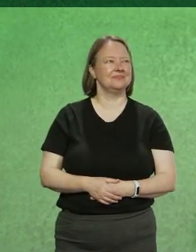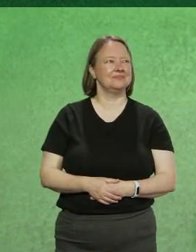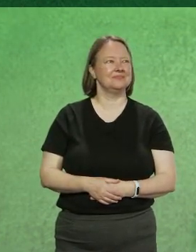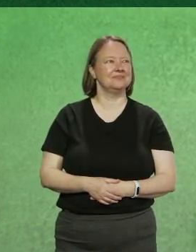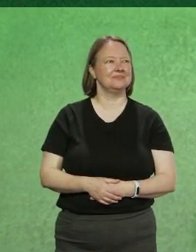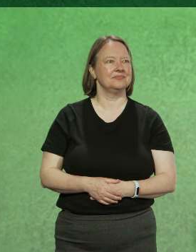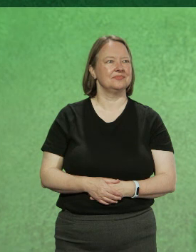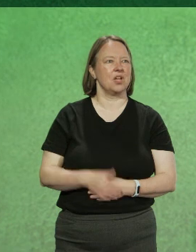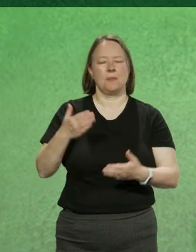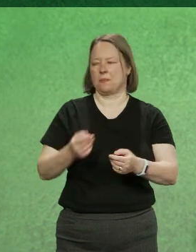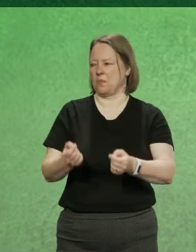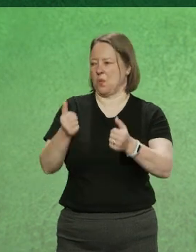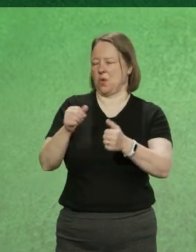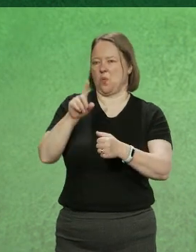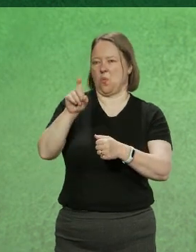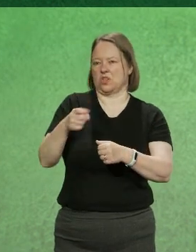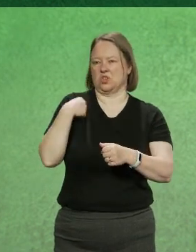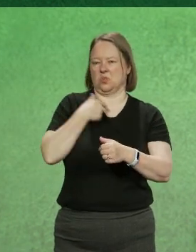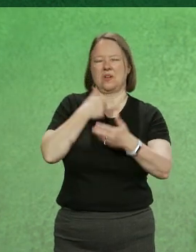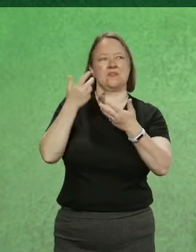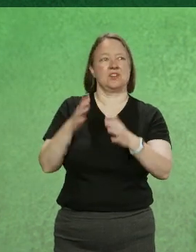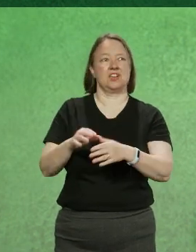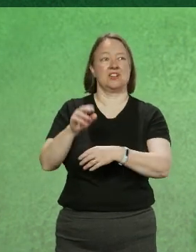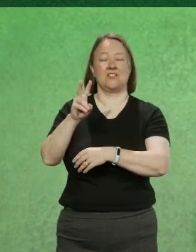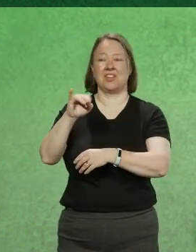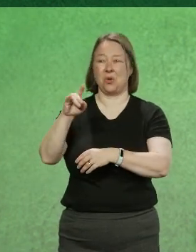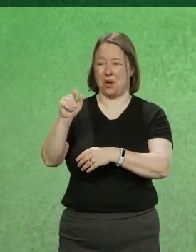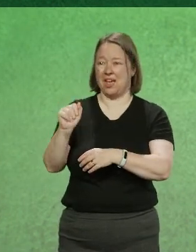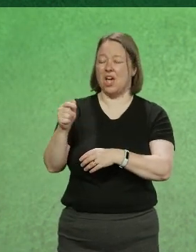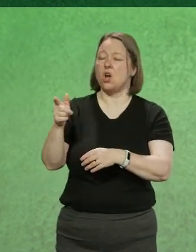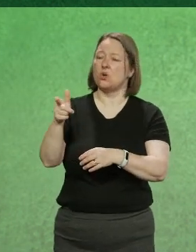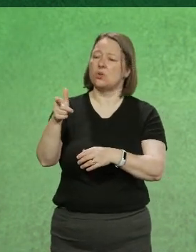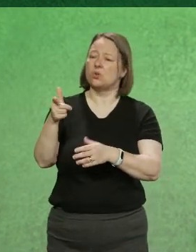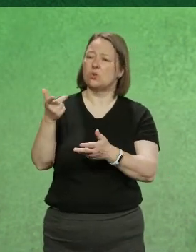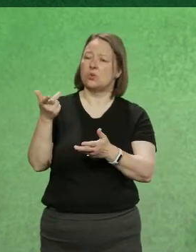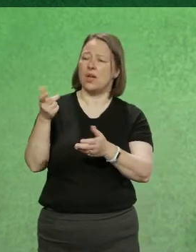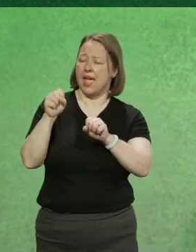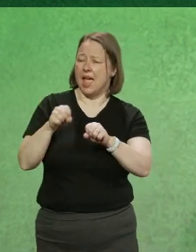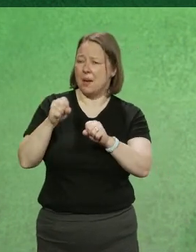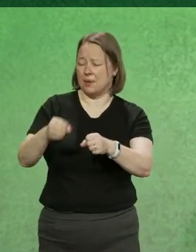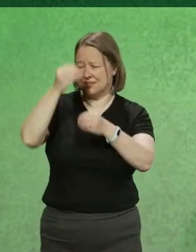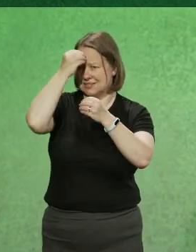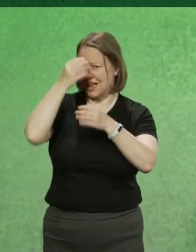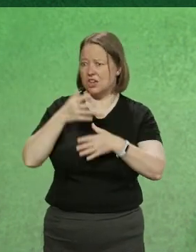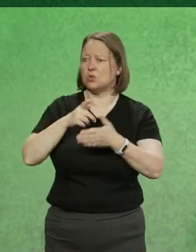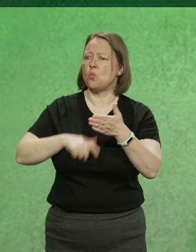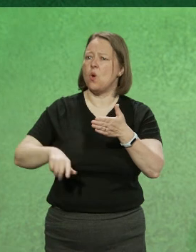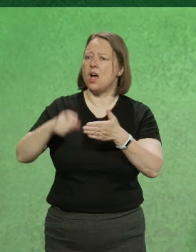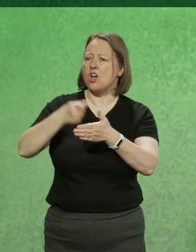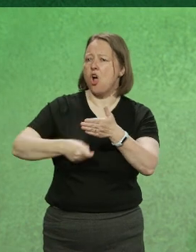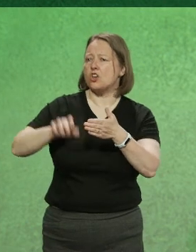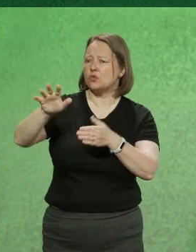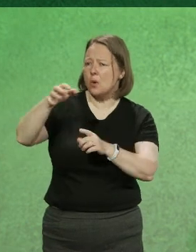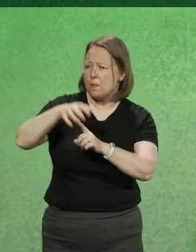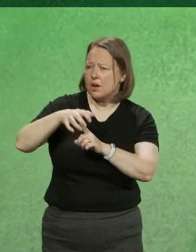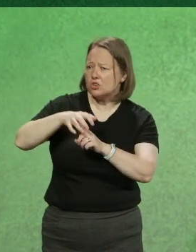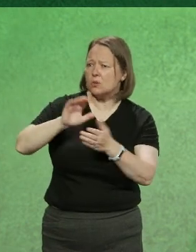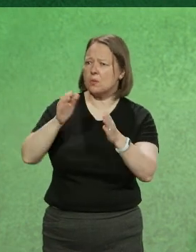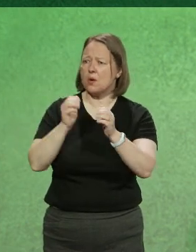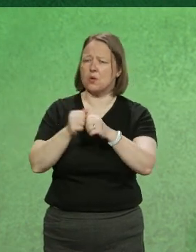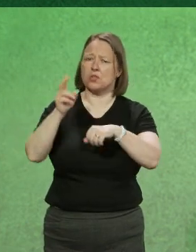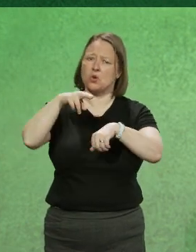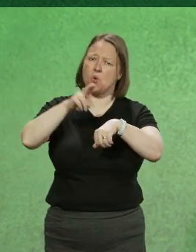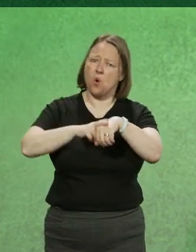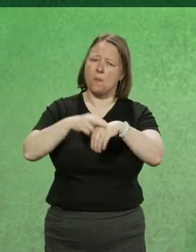So maybe just a quick question as we finish up, Victoria. Would you be able to tell us what the cost of your mushrooms are compared to the normal